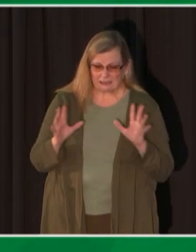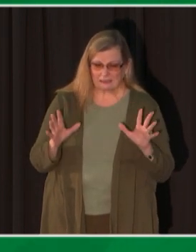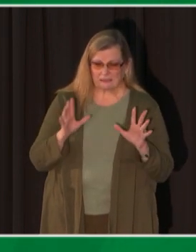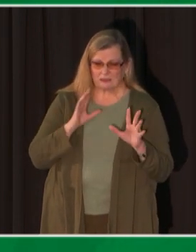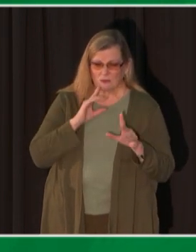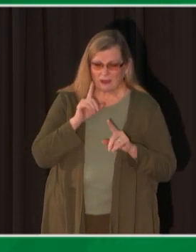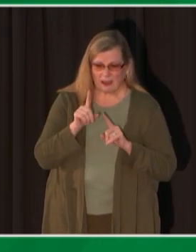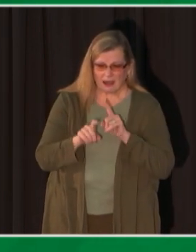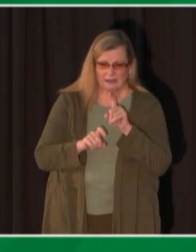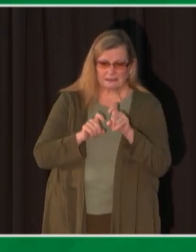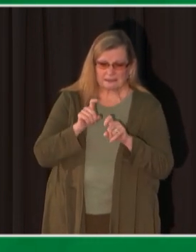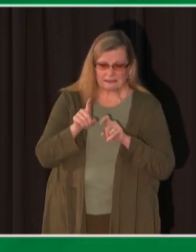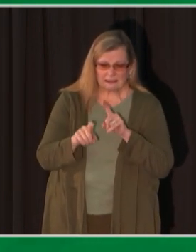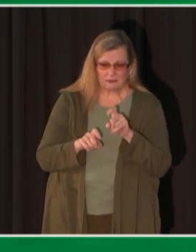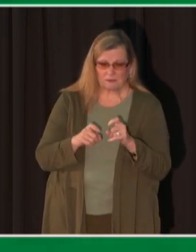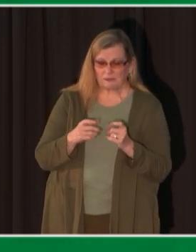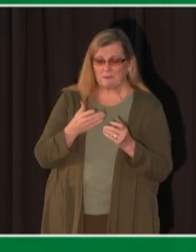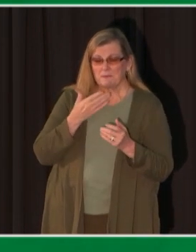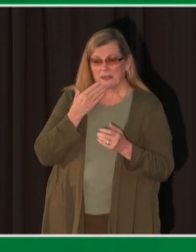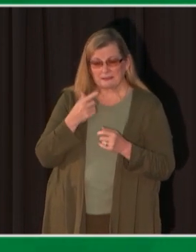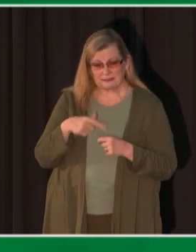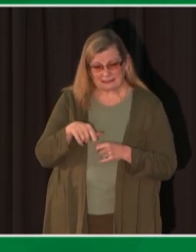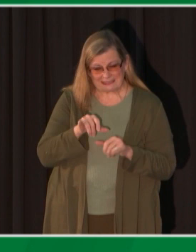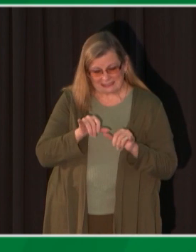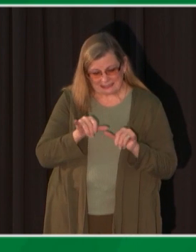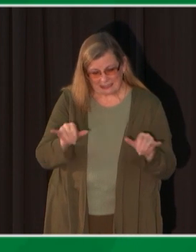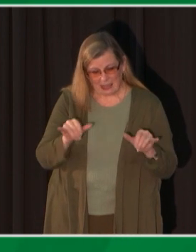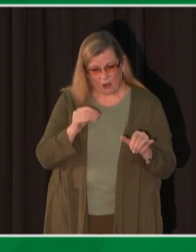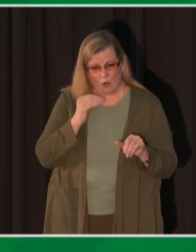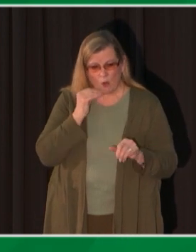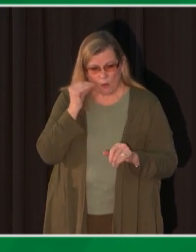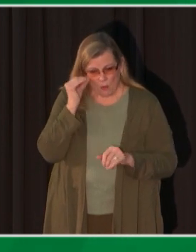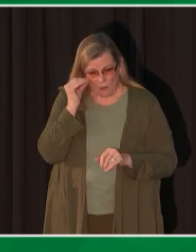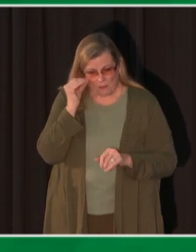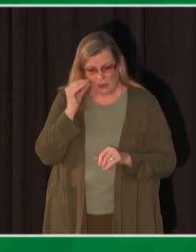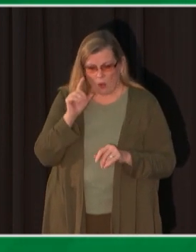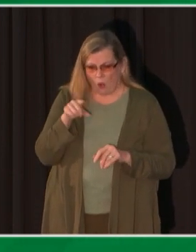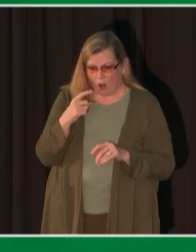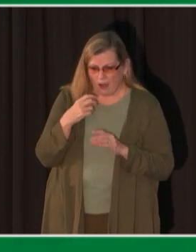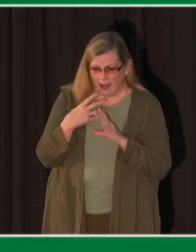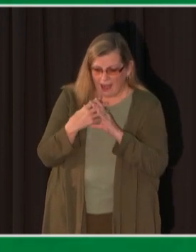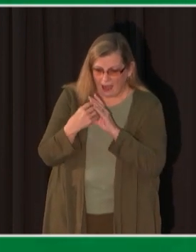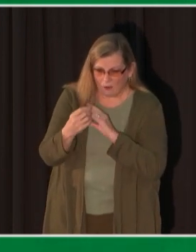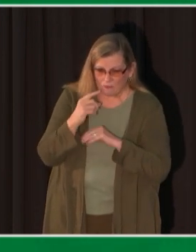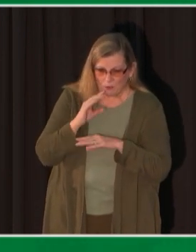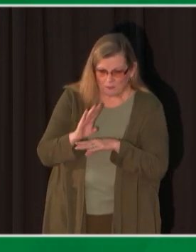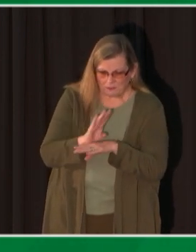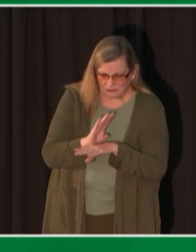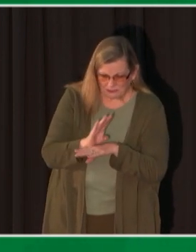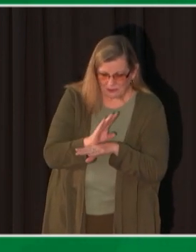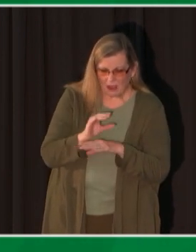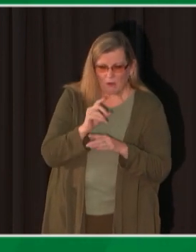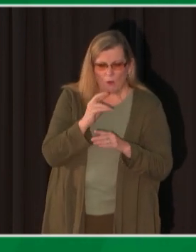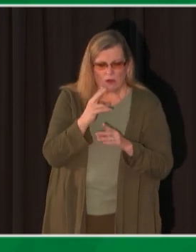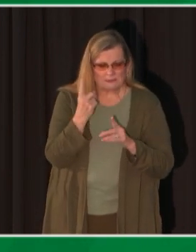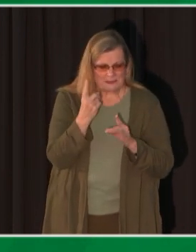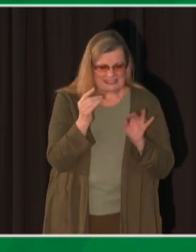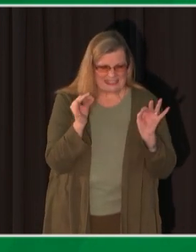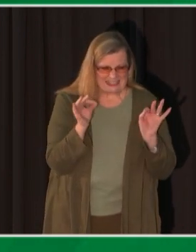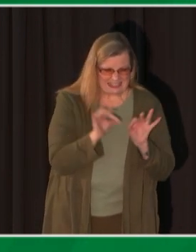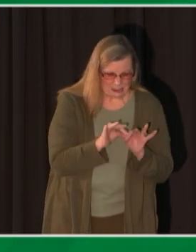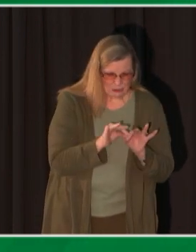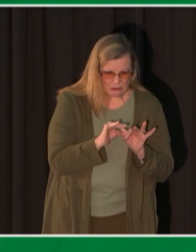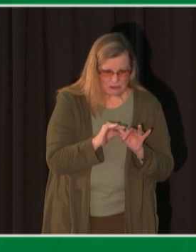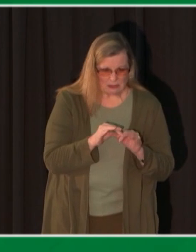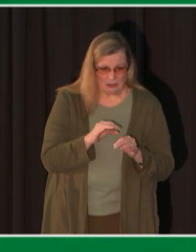at home and only travel for essential business and activities. Continue to practice social distancing.